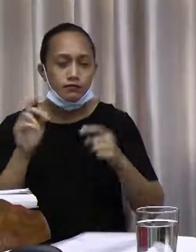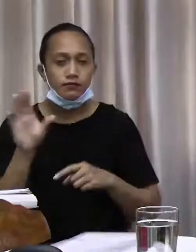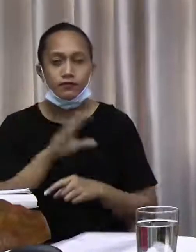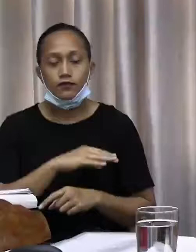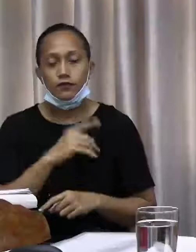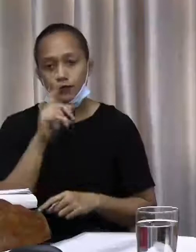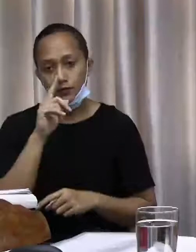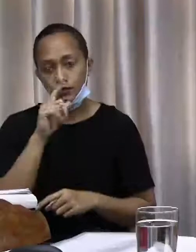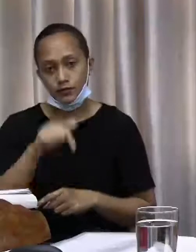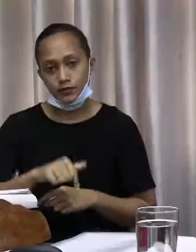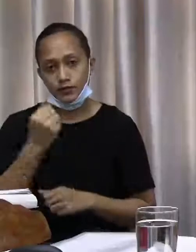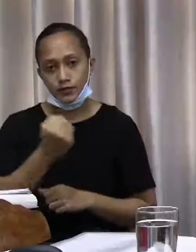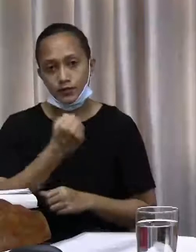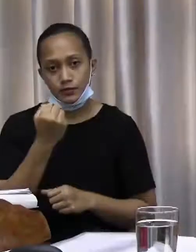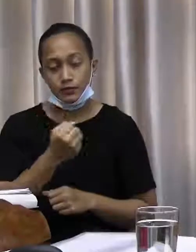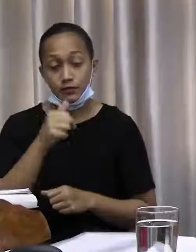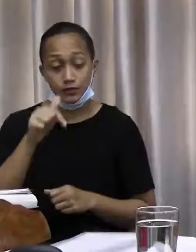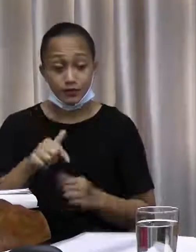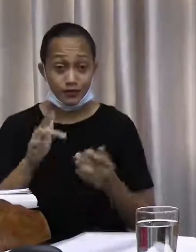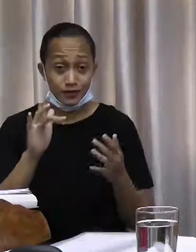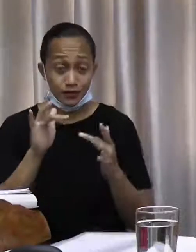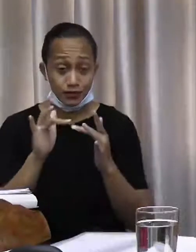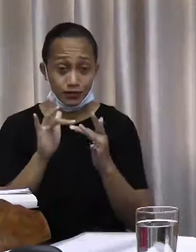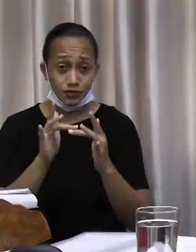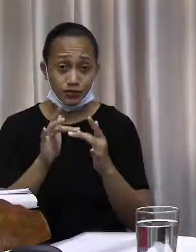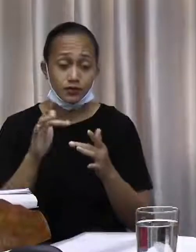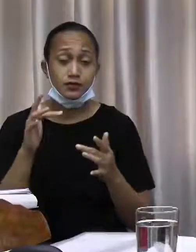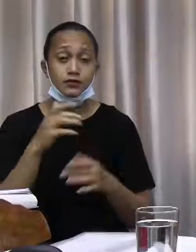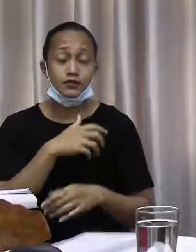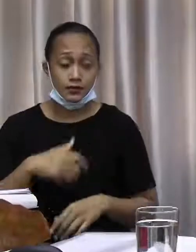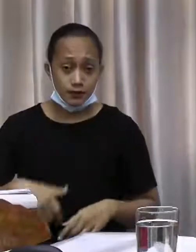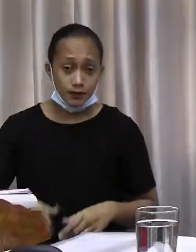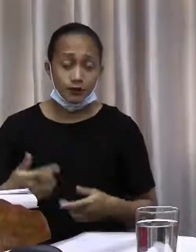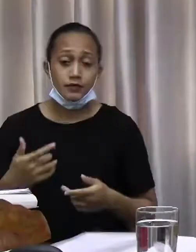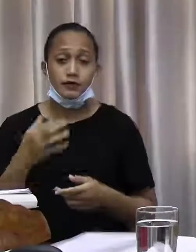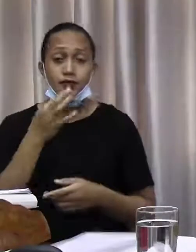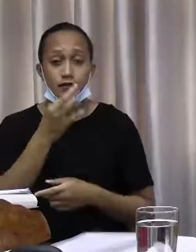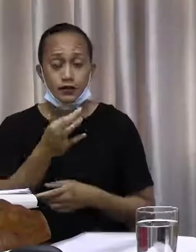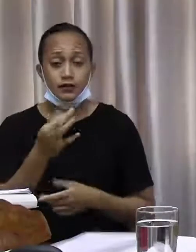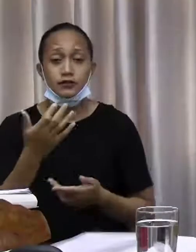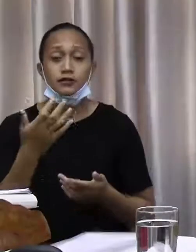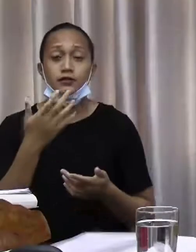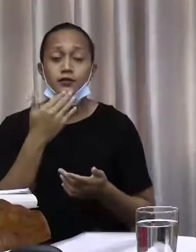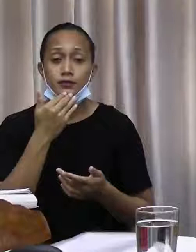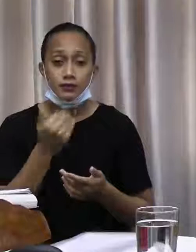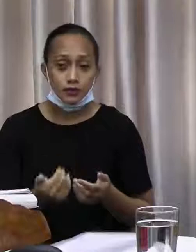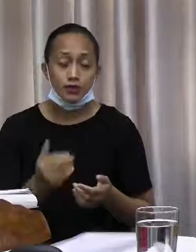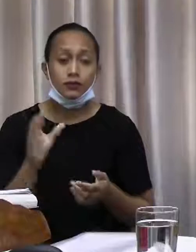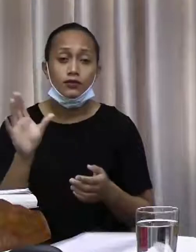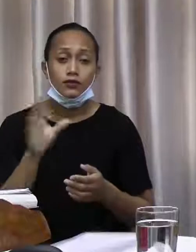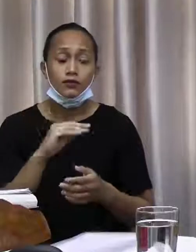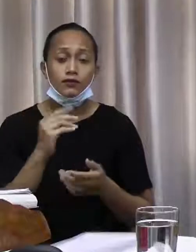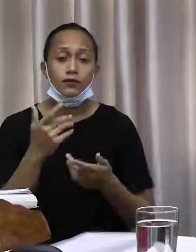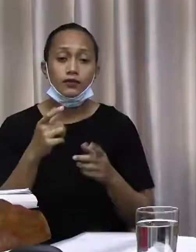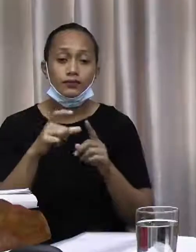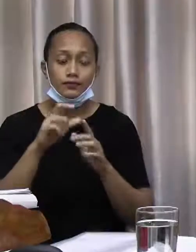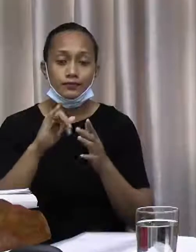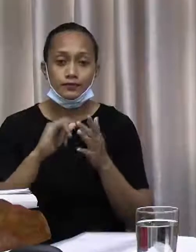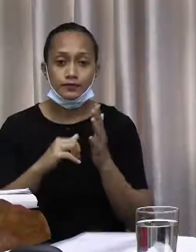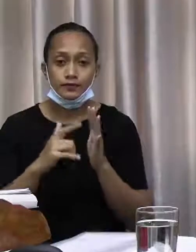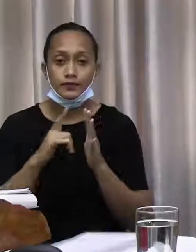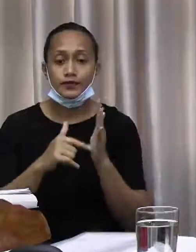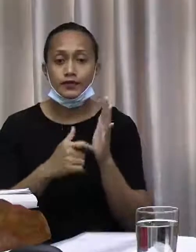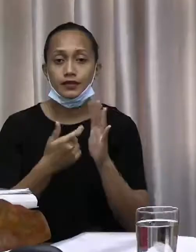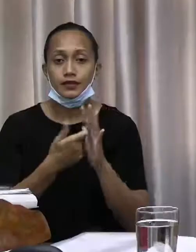us. In this connection, Cabinet considered recommendations from the Disaster Advisory